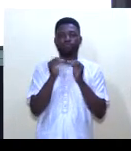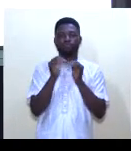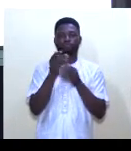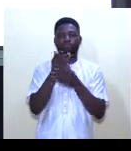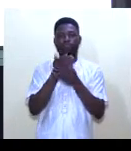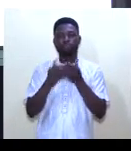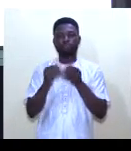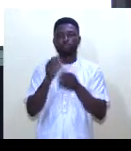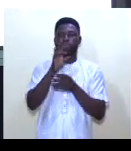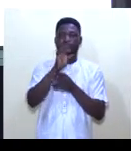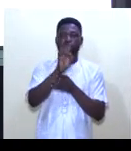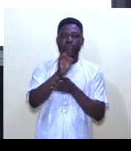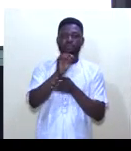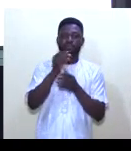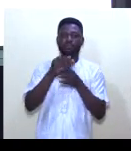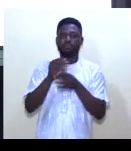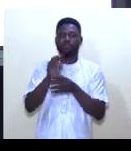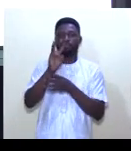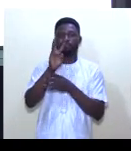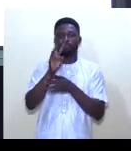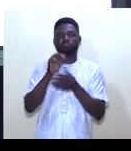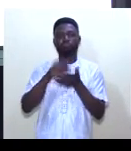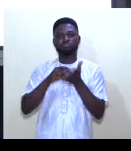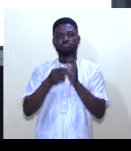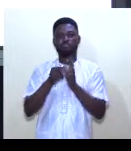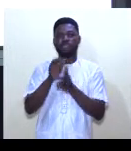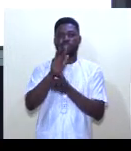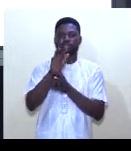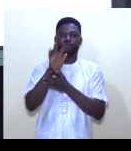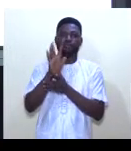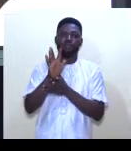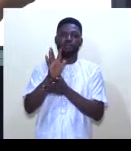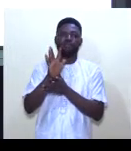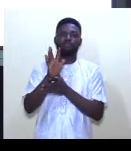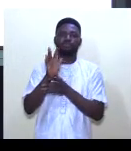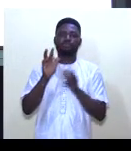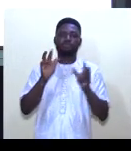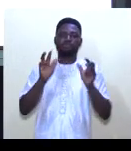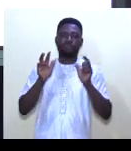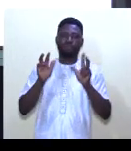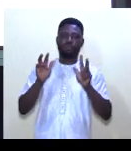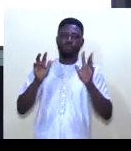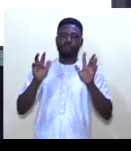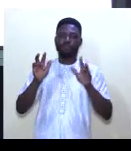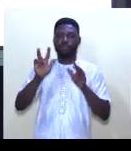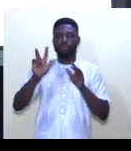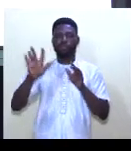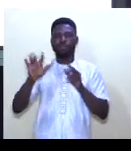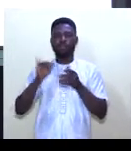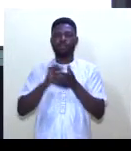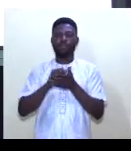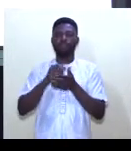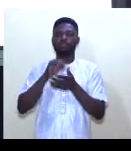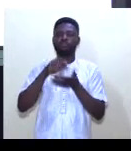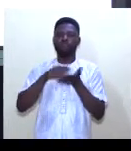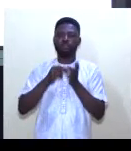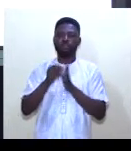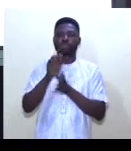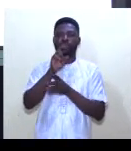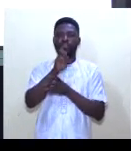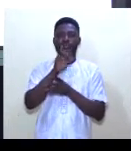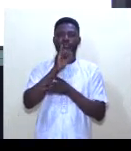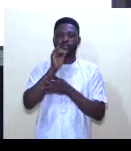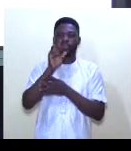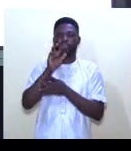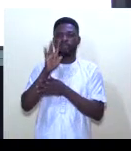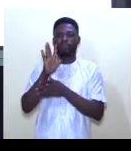two equal places. 70 divided by 2, I'll get 35 here and 35 here. Telling us that x